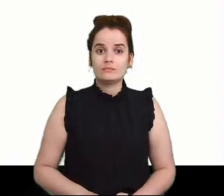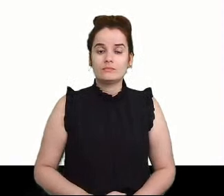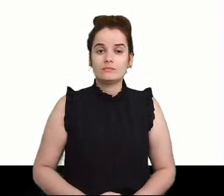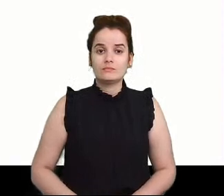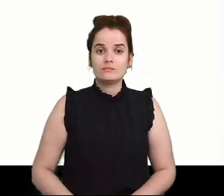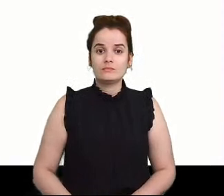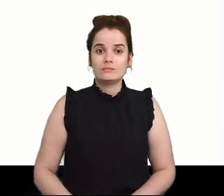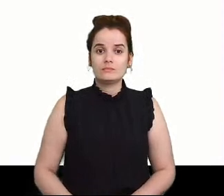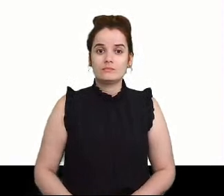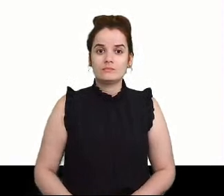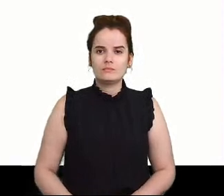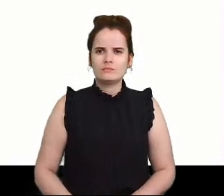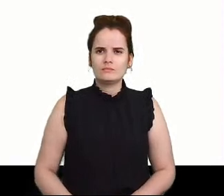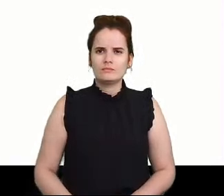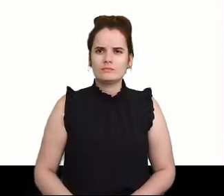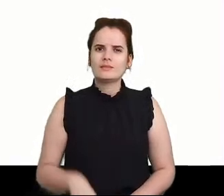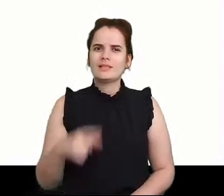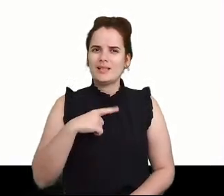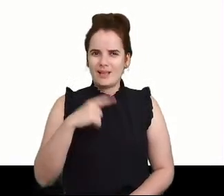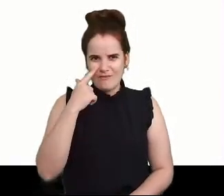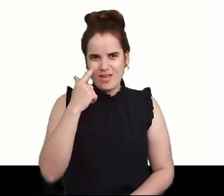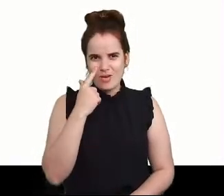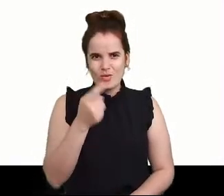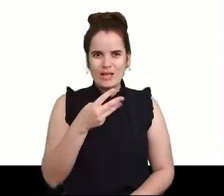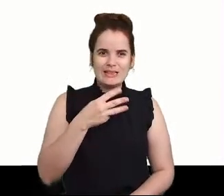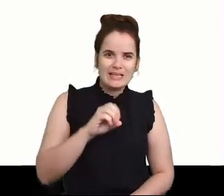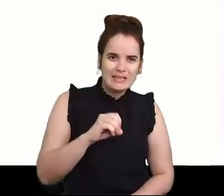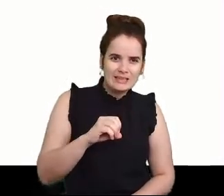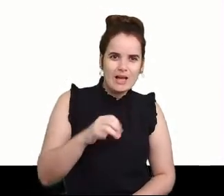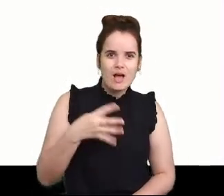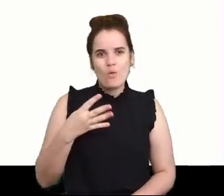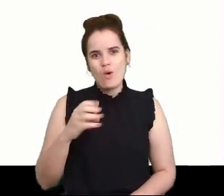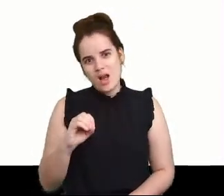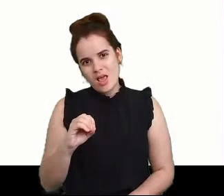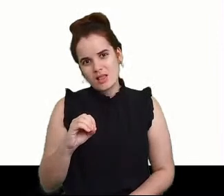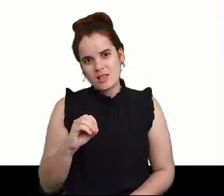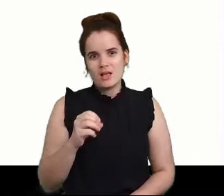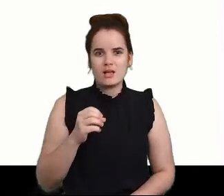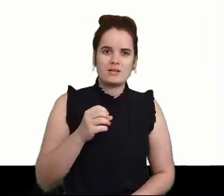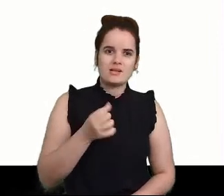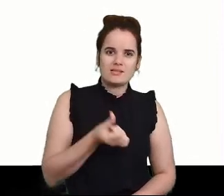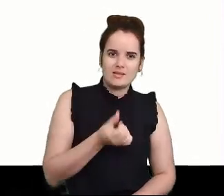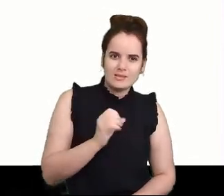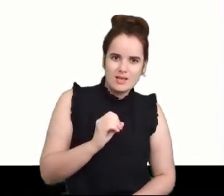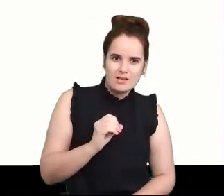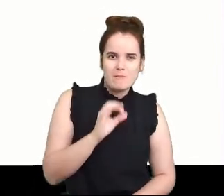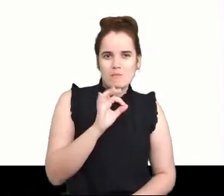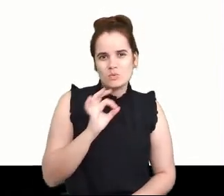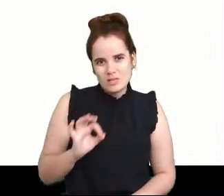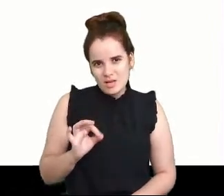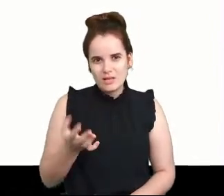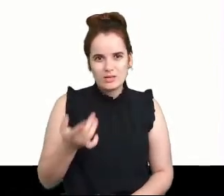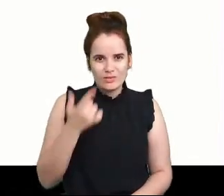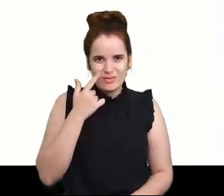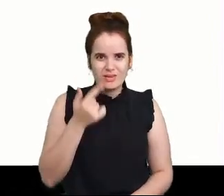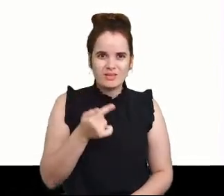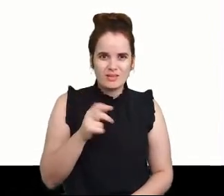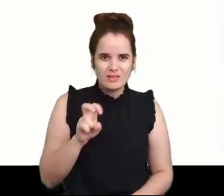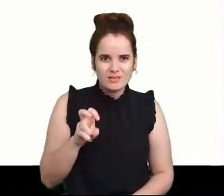votes reported, 0%, 25%, 50%, 75%. Race called, 92%